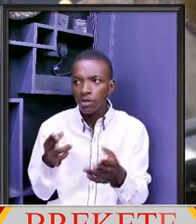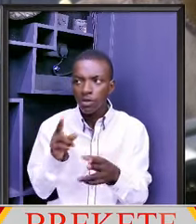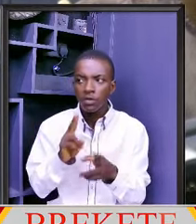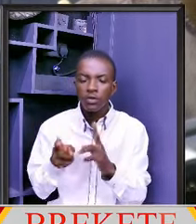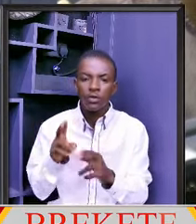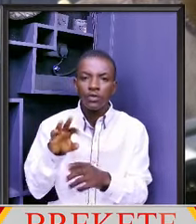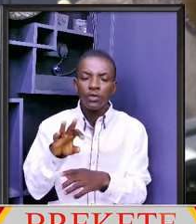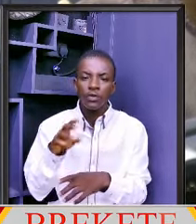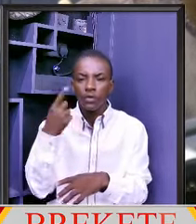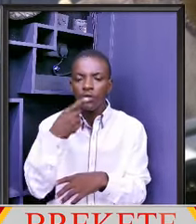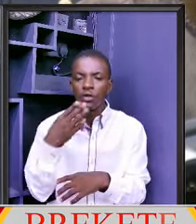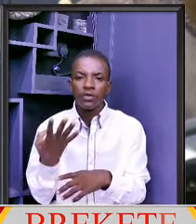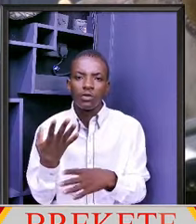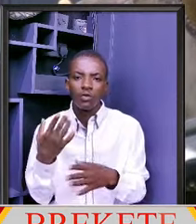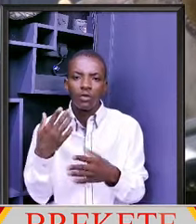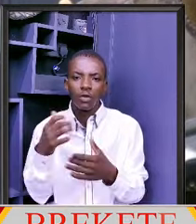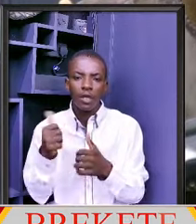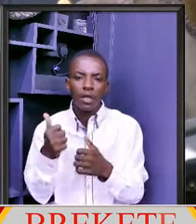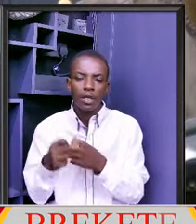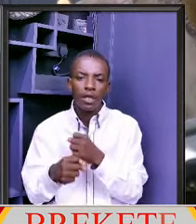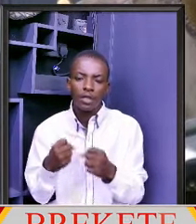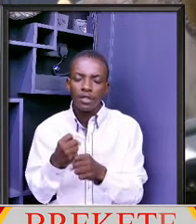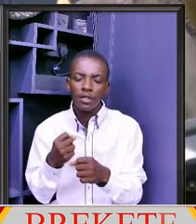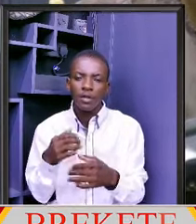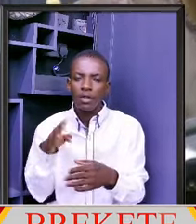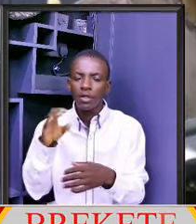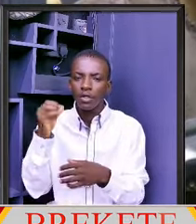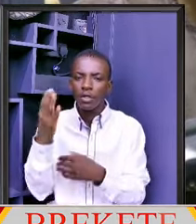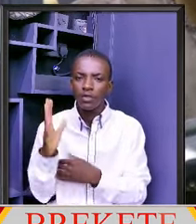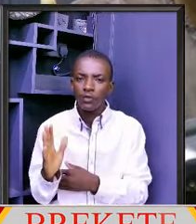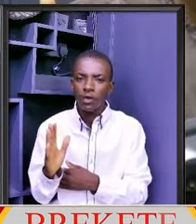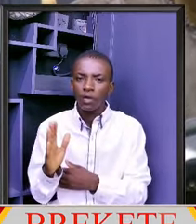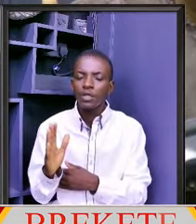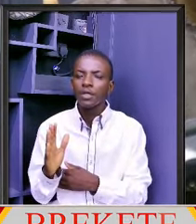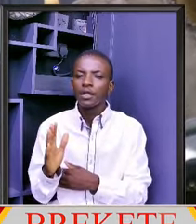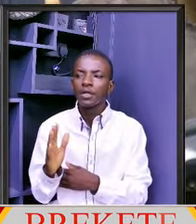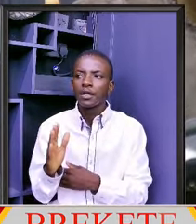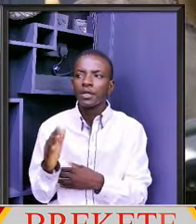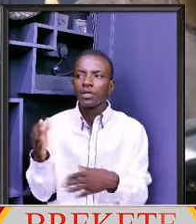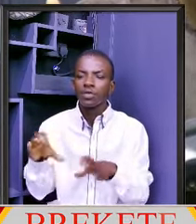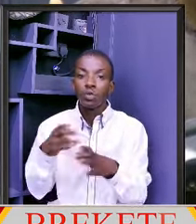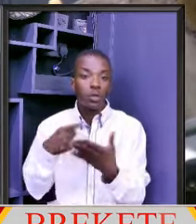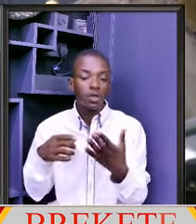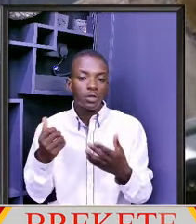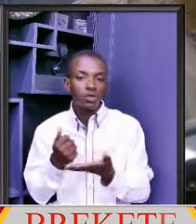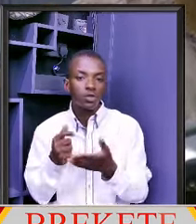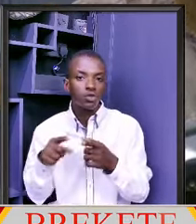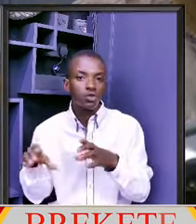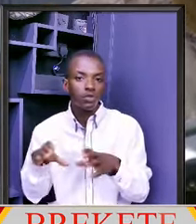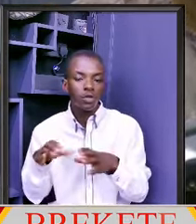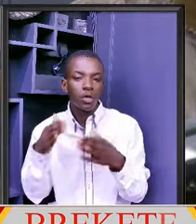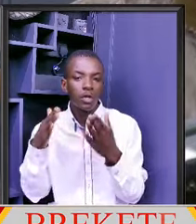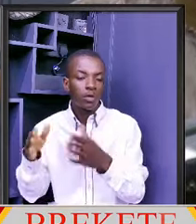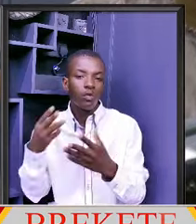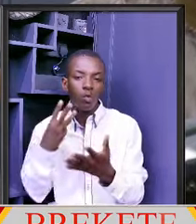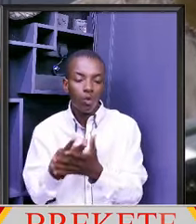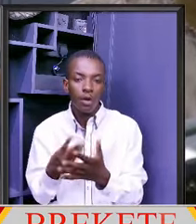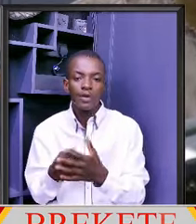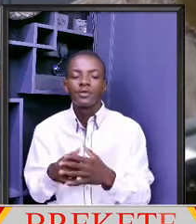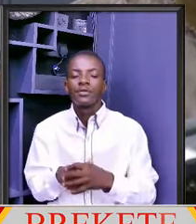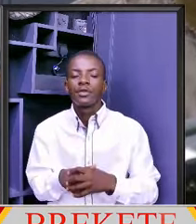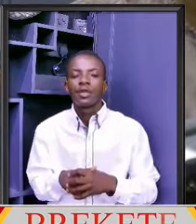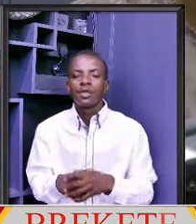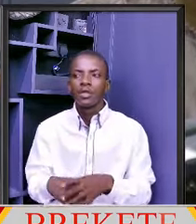4, for a good 10 years. And by the grace of God, I did what I was supposed to do, and I left well.